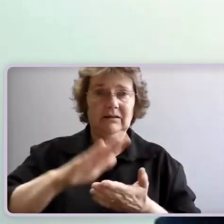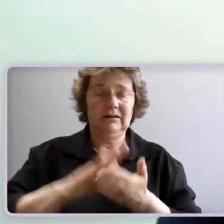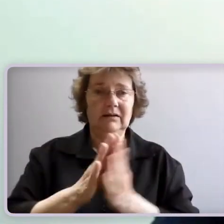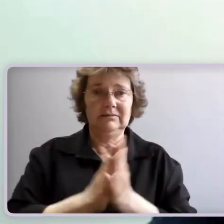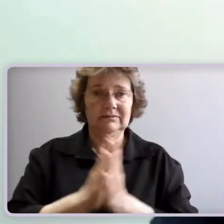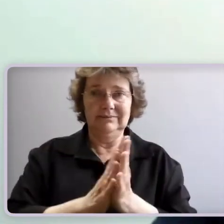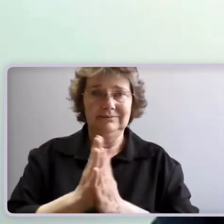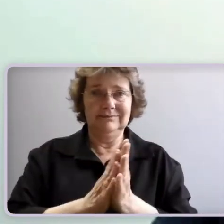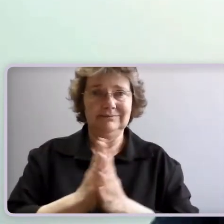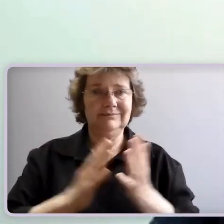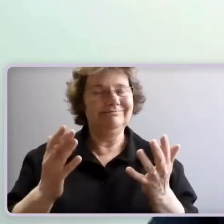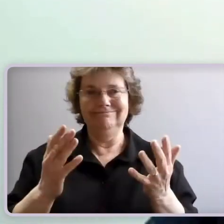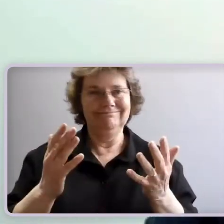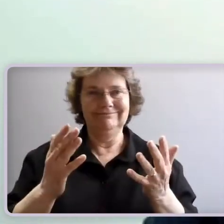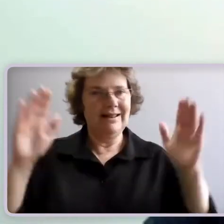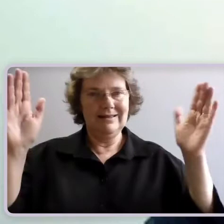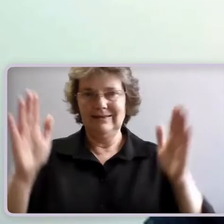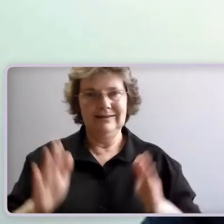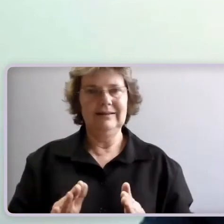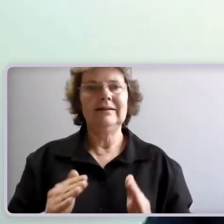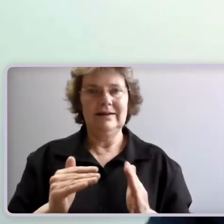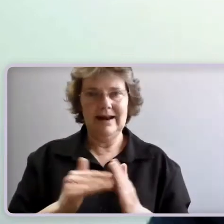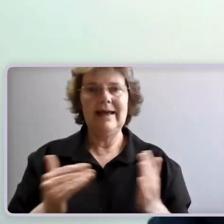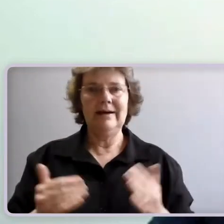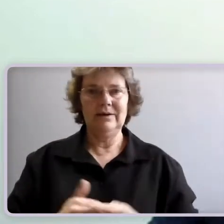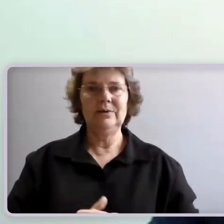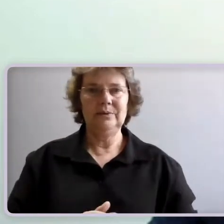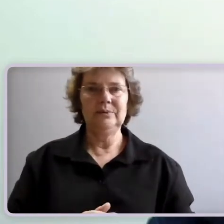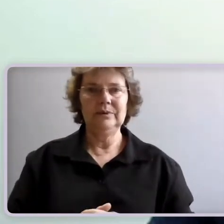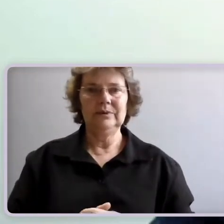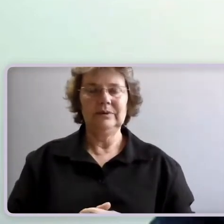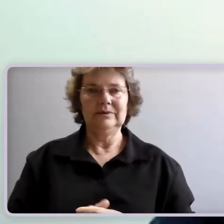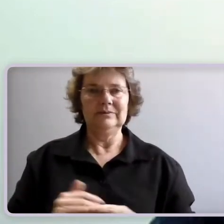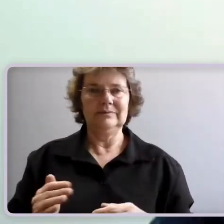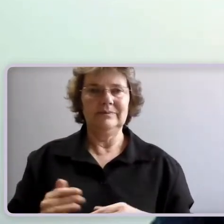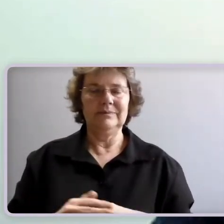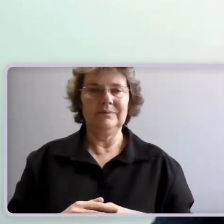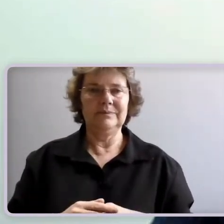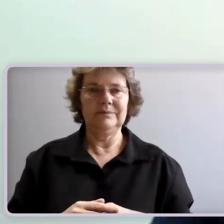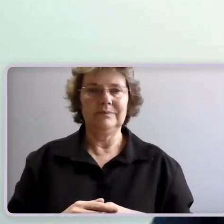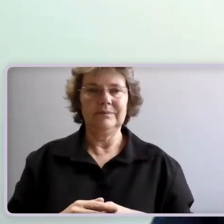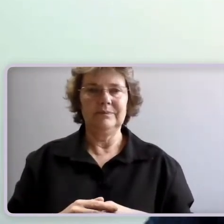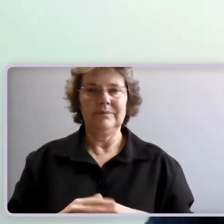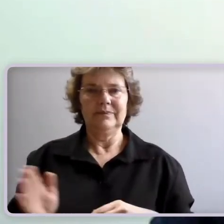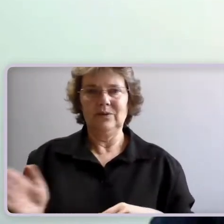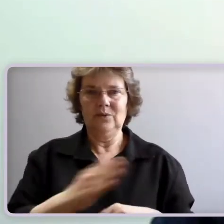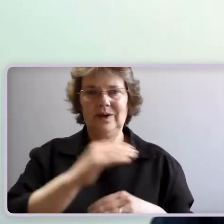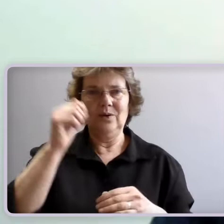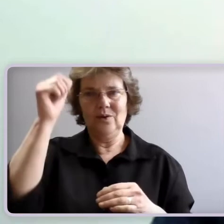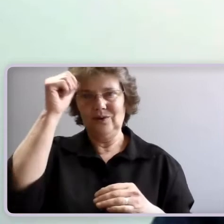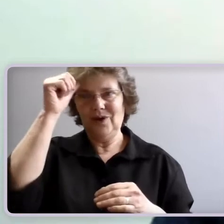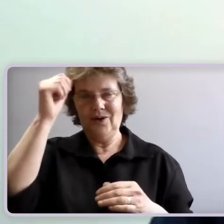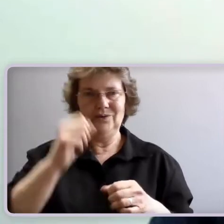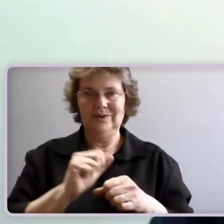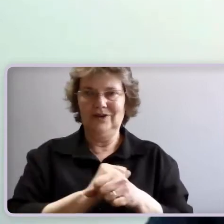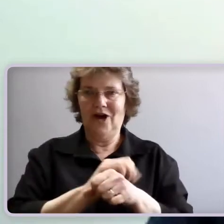as frequently as it used to. As all of us are aware, COVID safety practices are